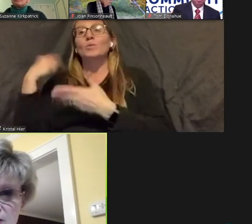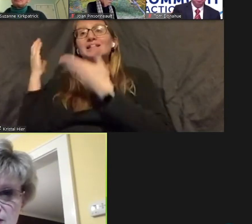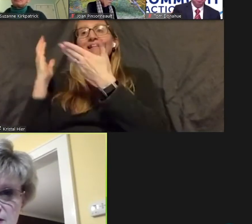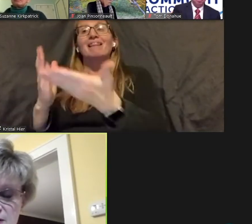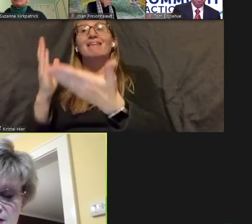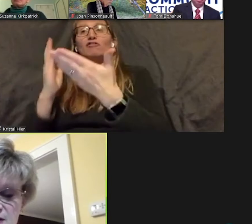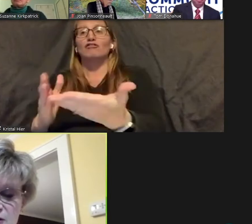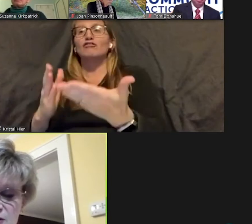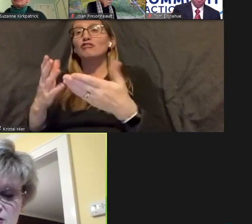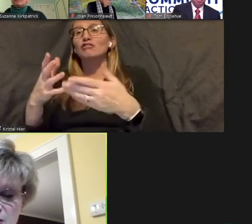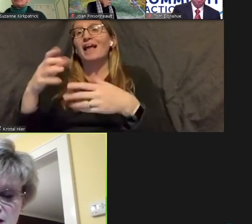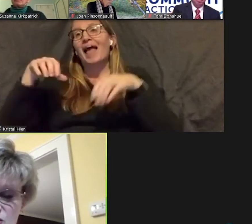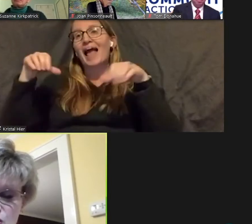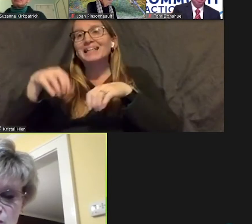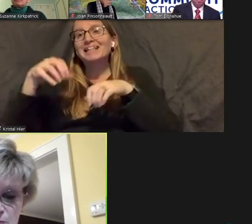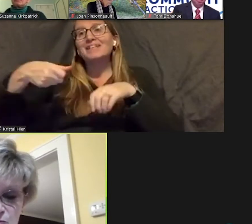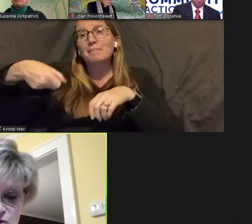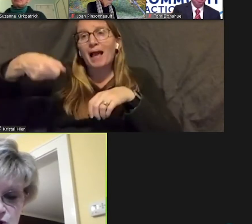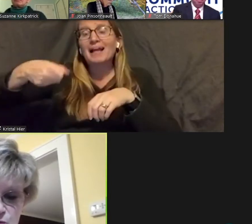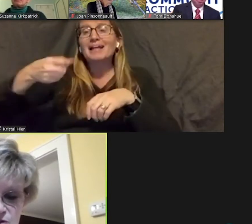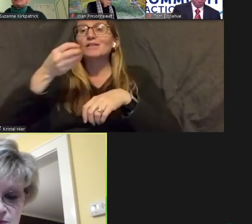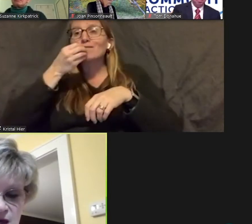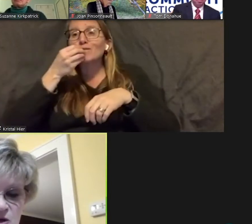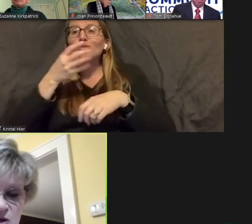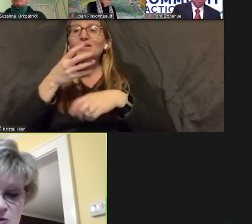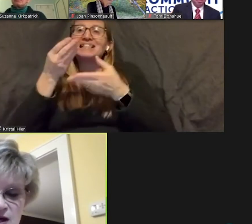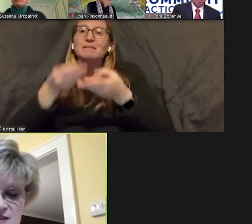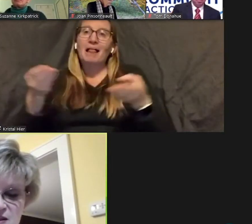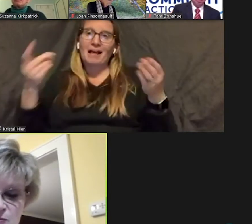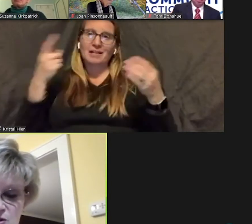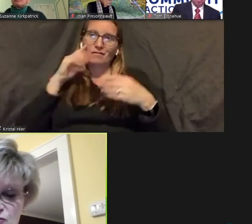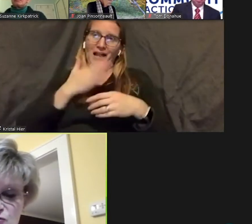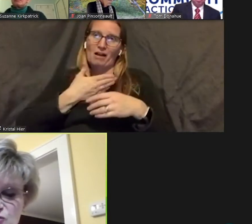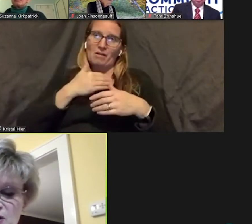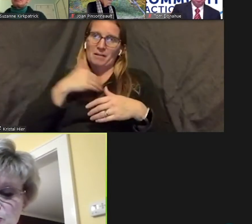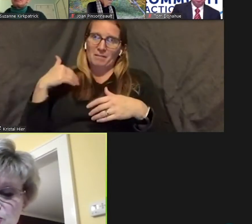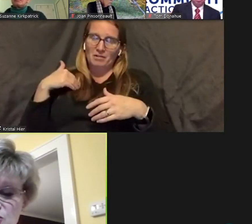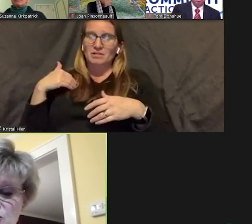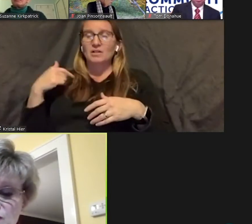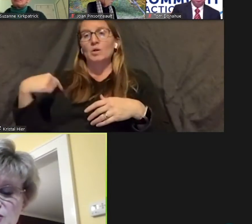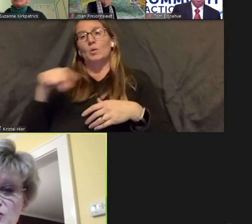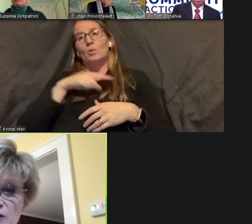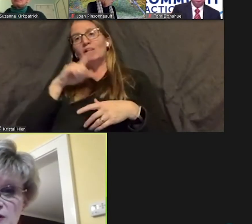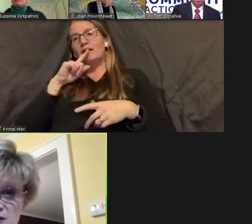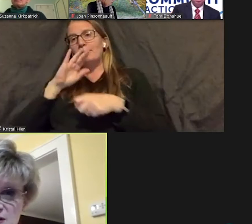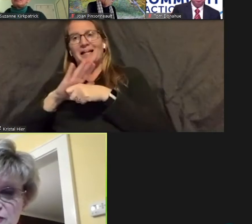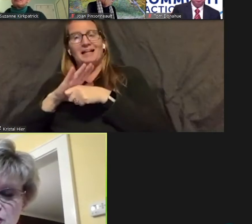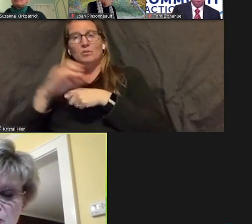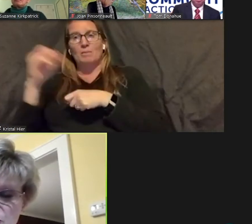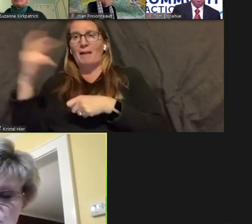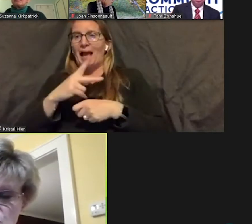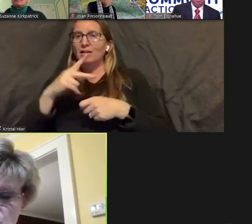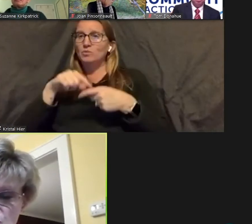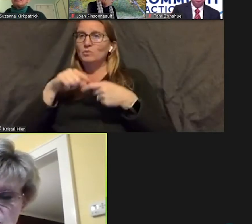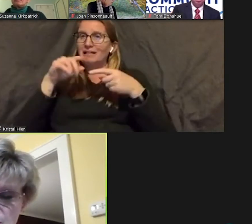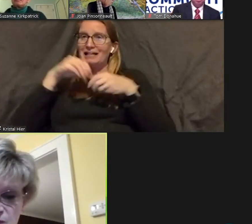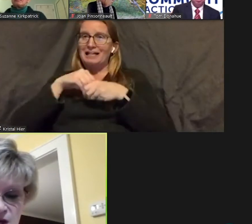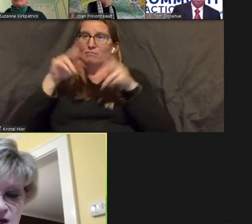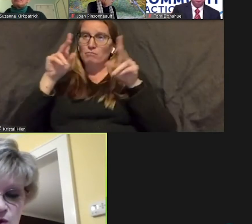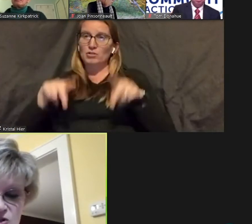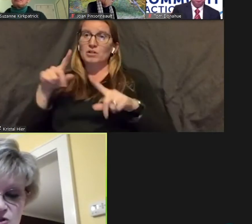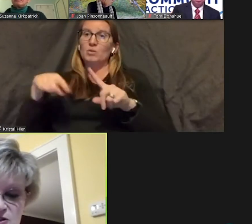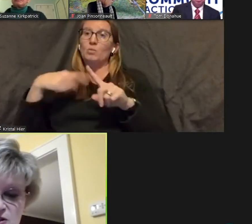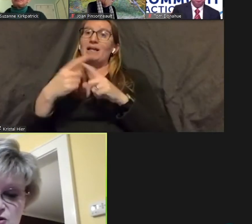and necessary supplies to our members' homes. BPI is committed to resuming in-person services when it is safe for our members to do